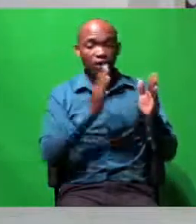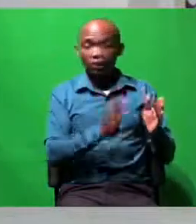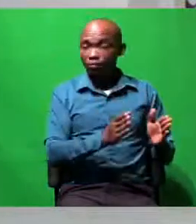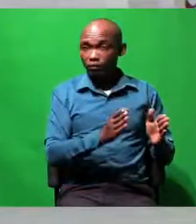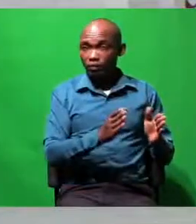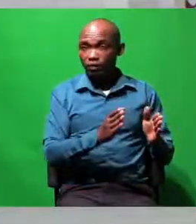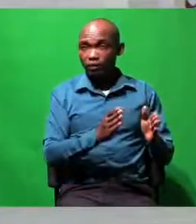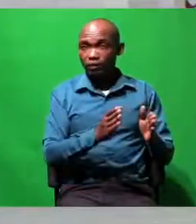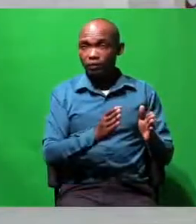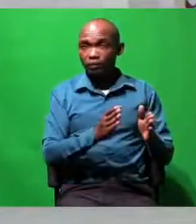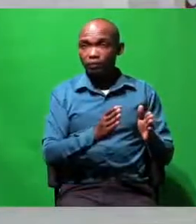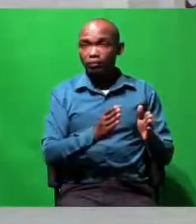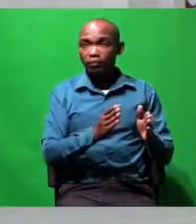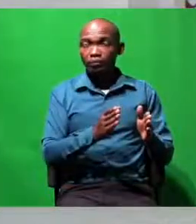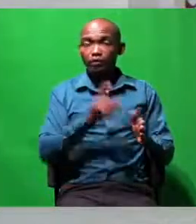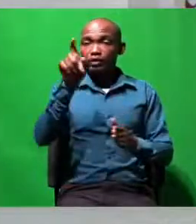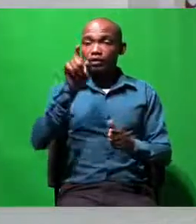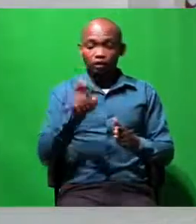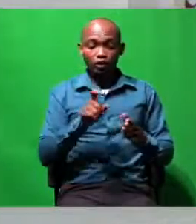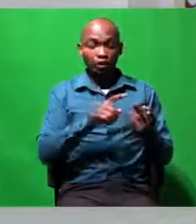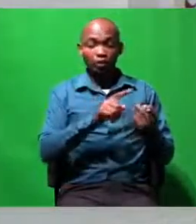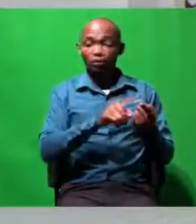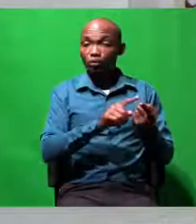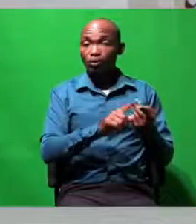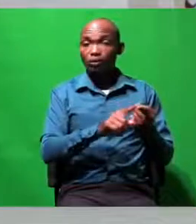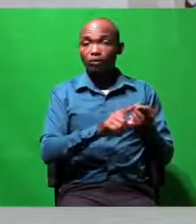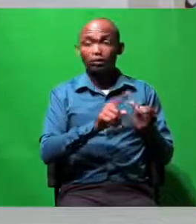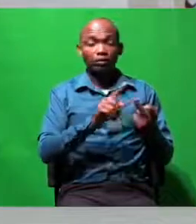government? This is one. Secondly,